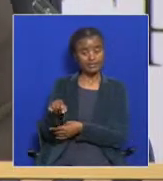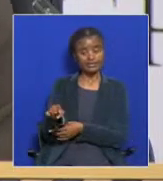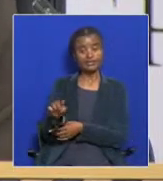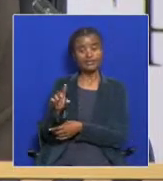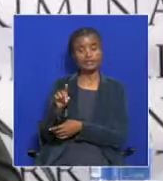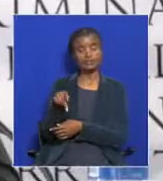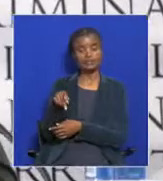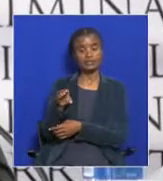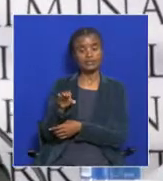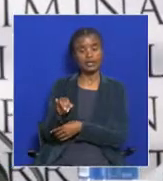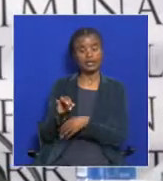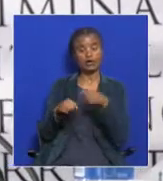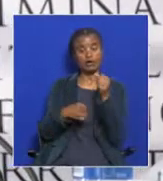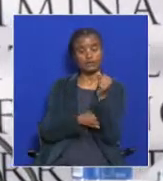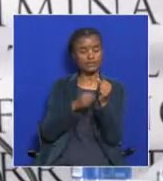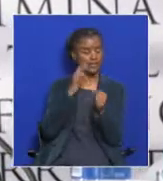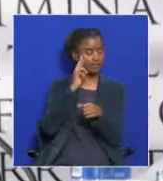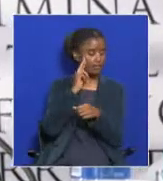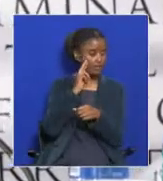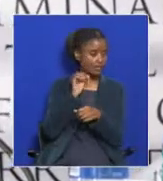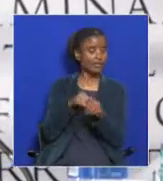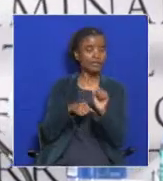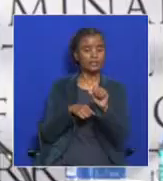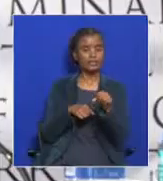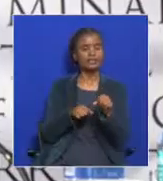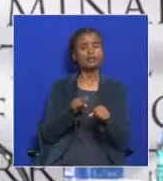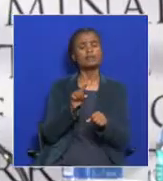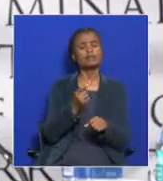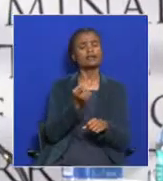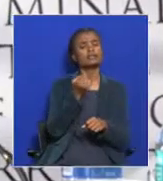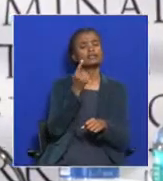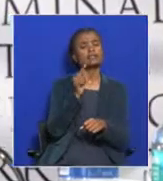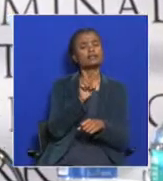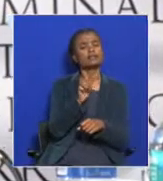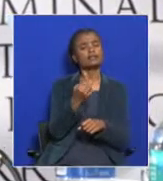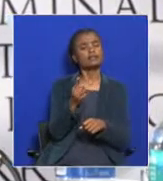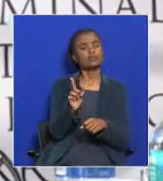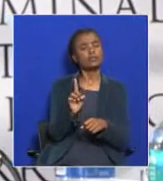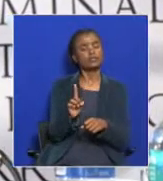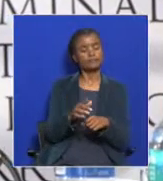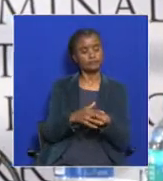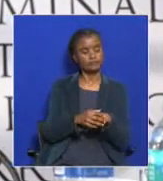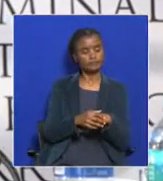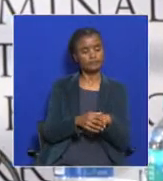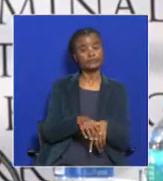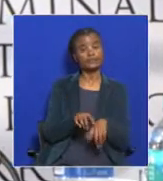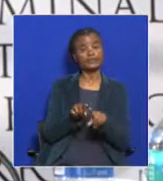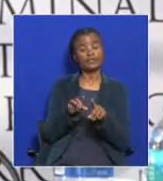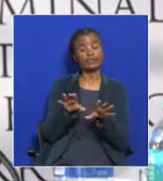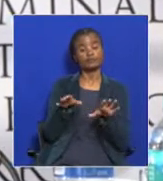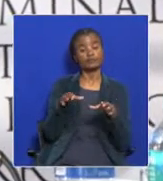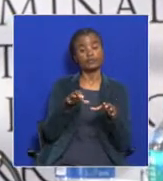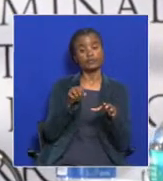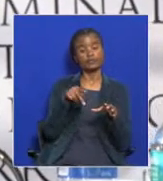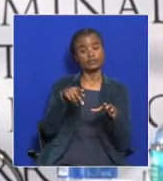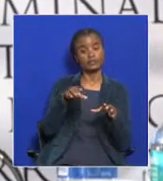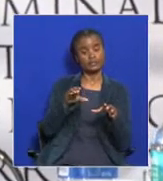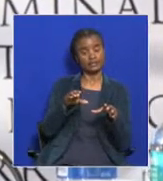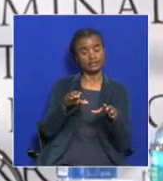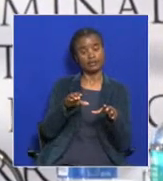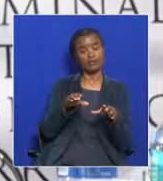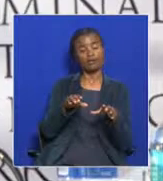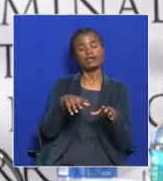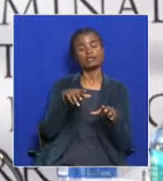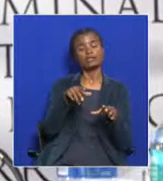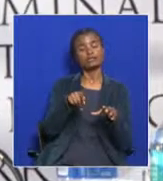want to understand firstly, I guess, how does it work in SAP, so DPCI, KZN, when you are